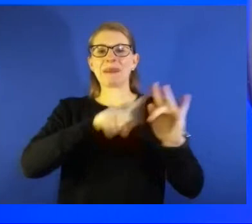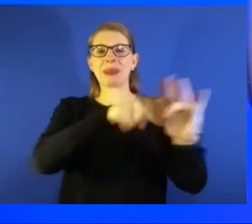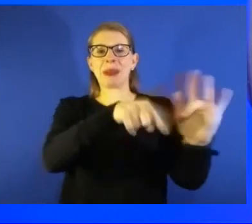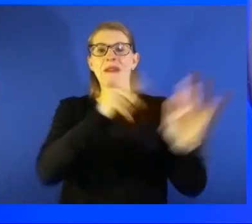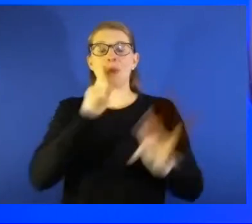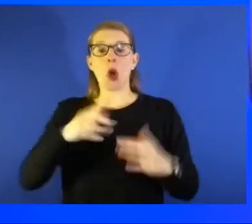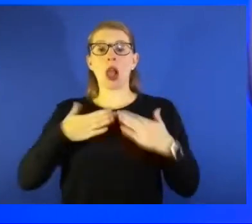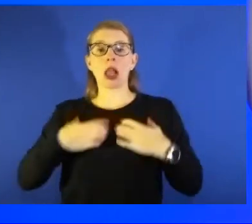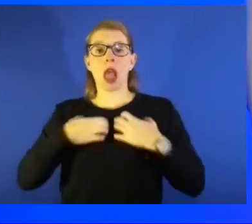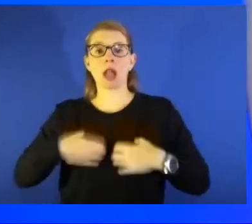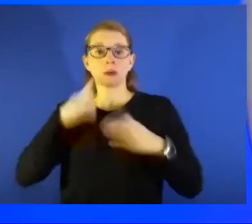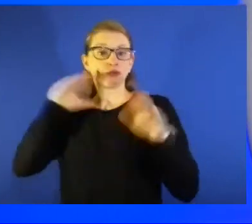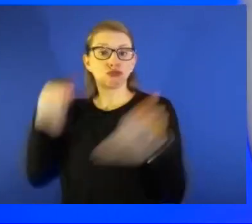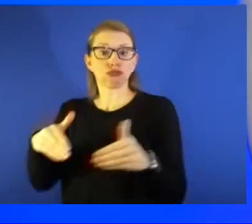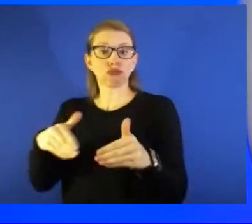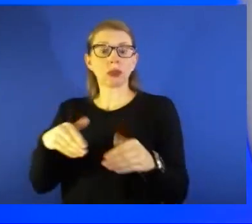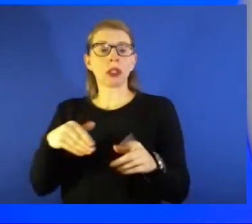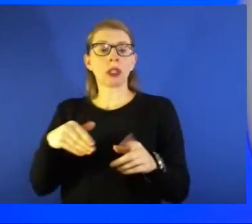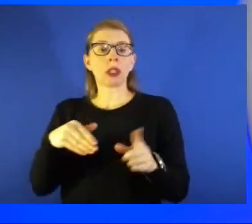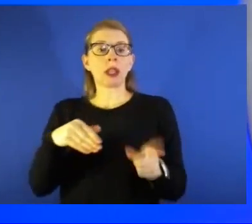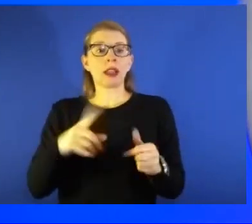up being our first